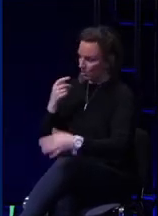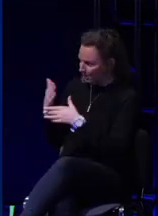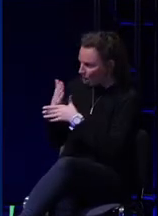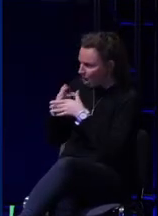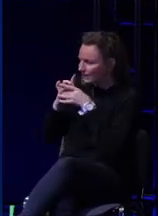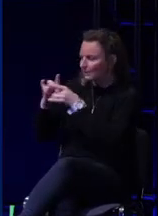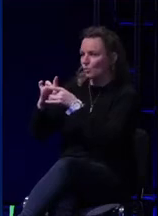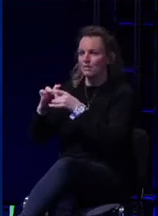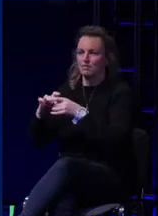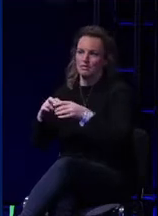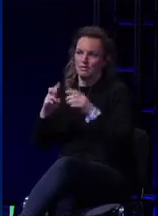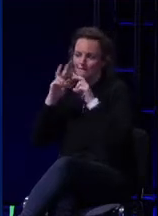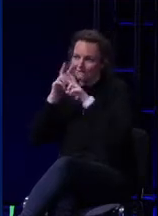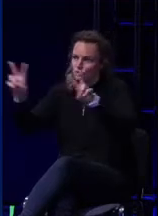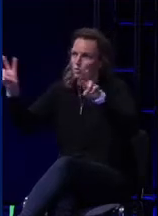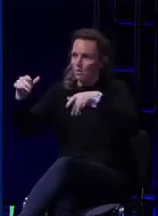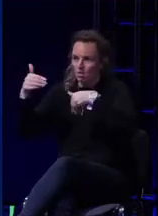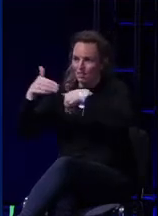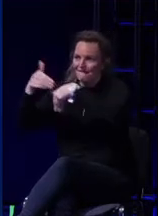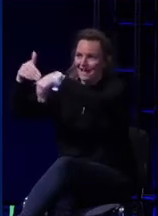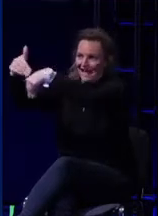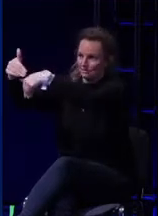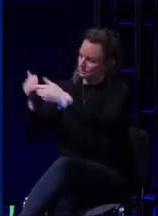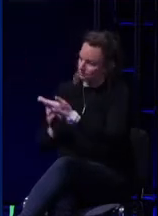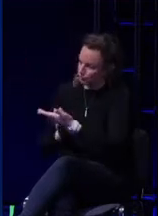effects, during the test?